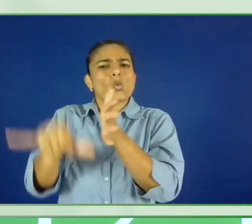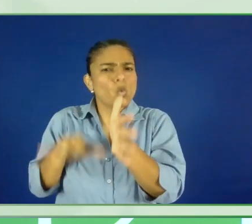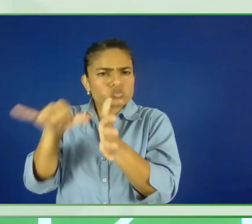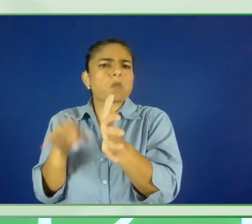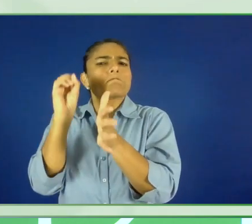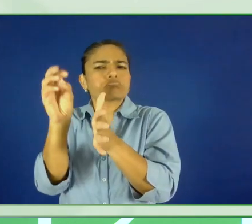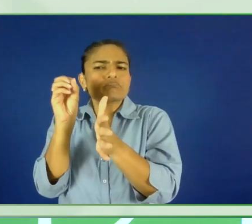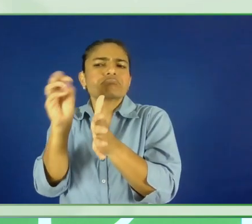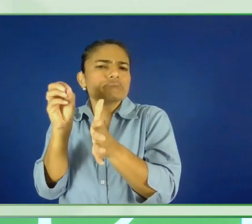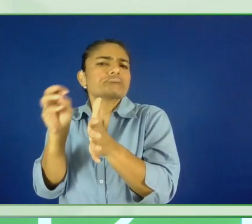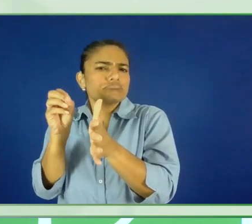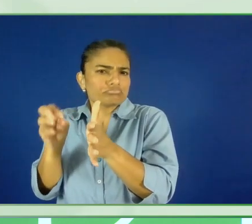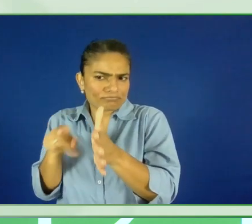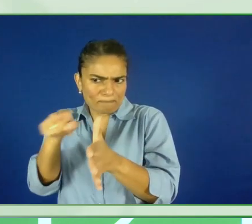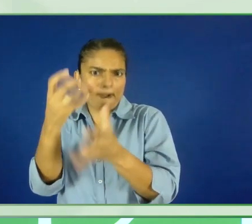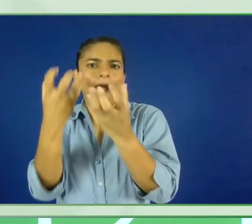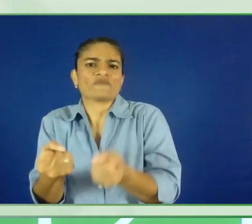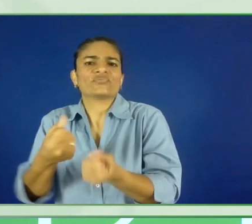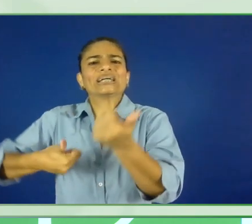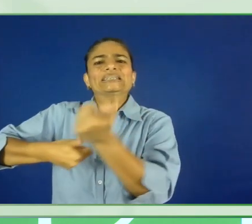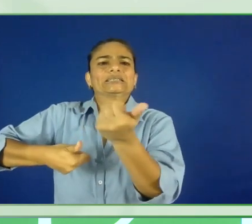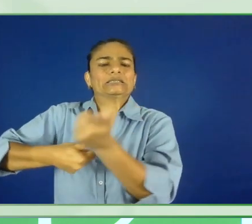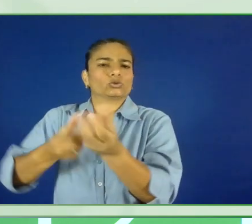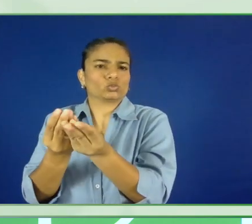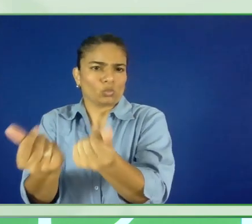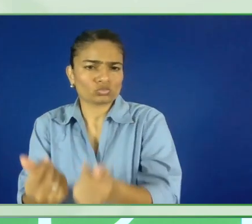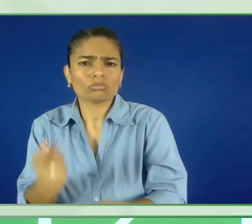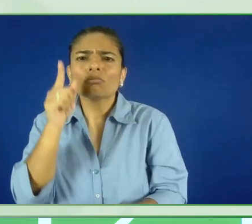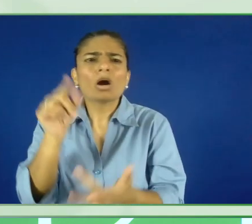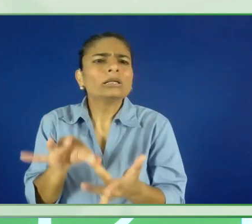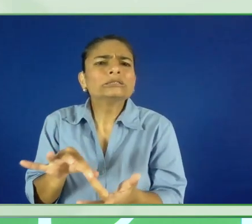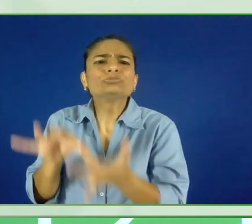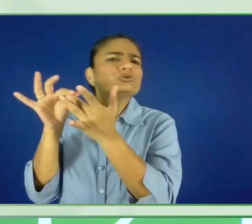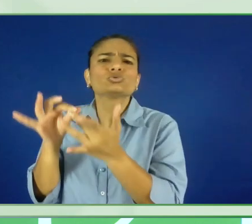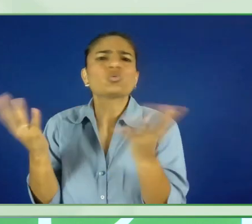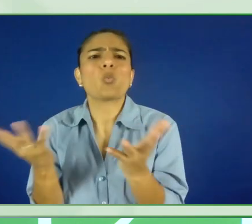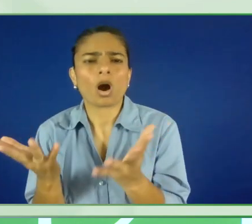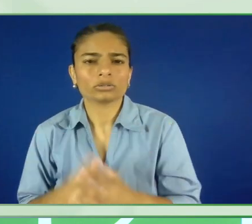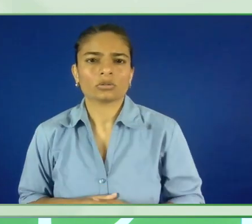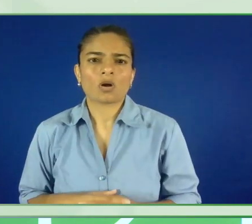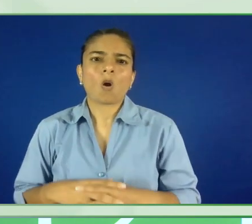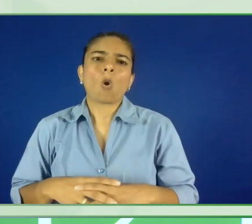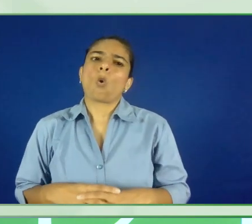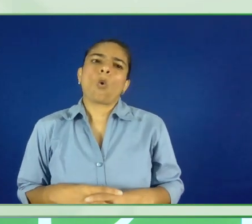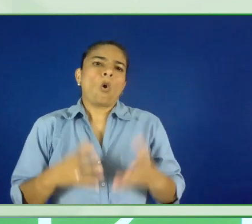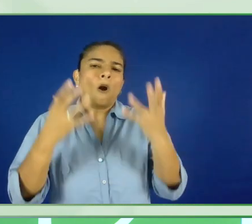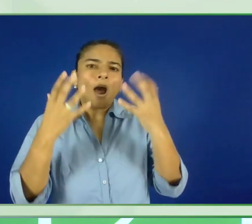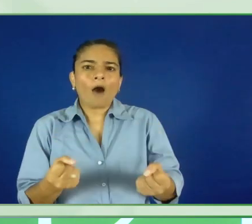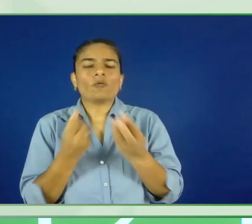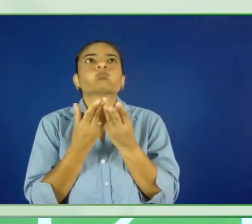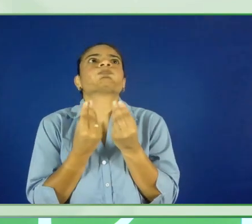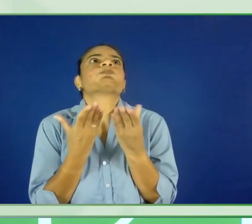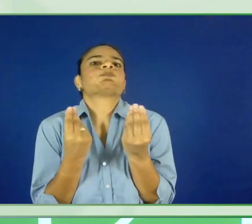We realized that there are thousands of assistive solutions channels, and